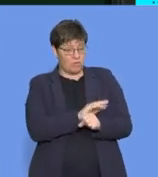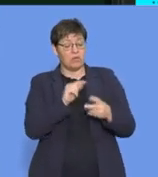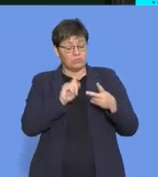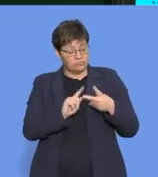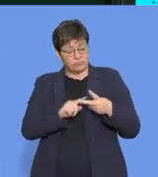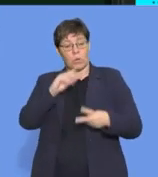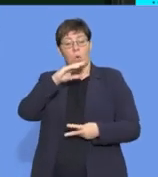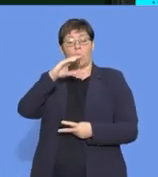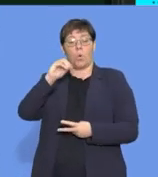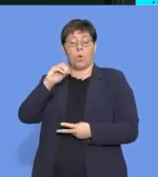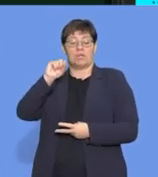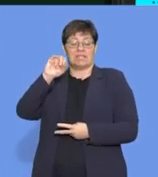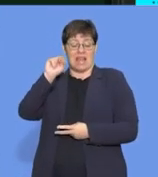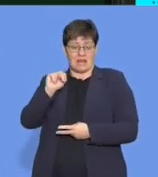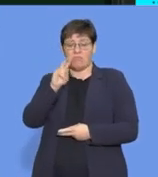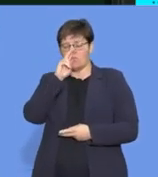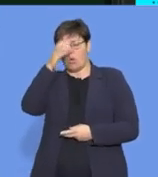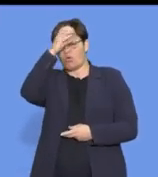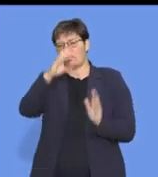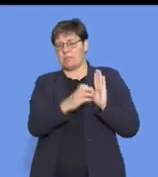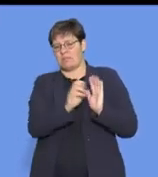cosine rule. Let's look at our concept map quickly.